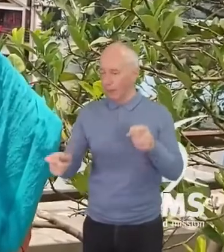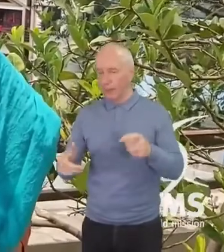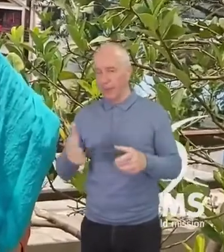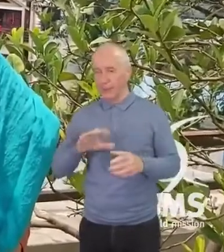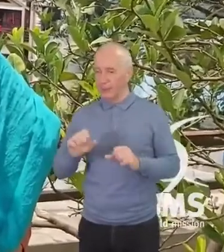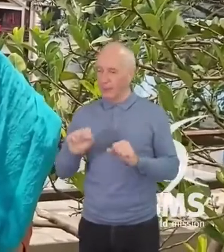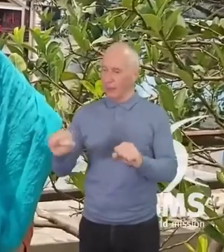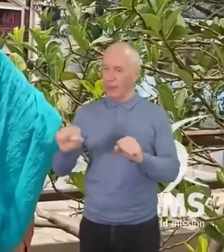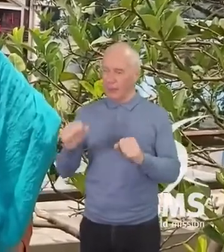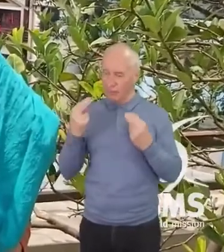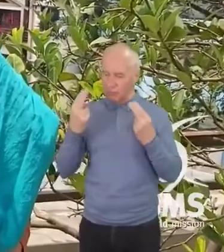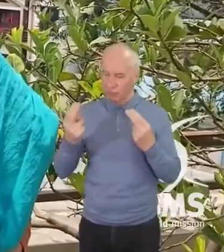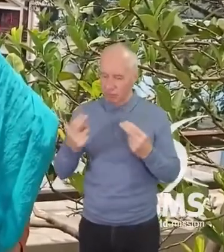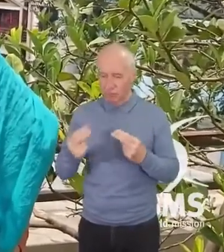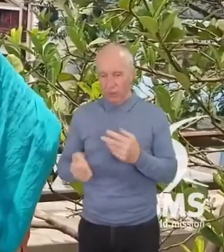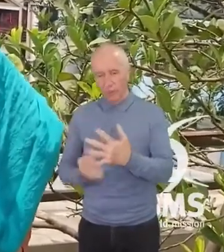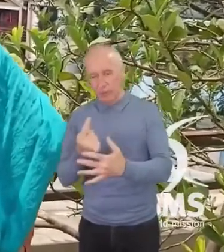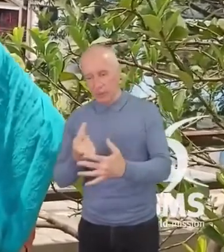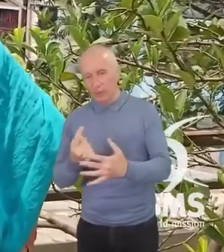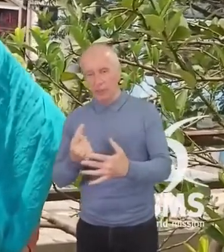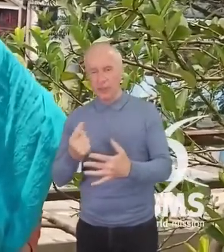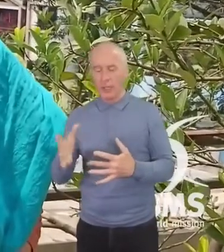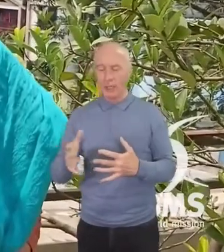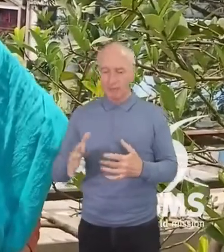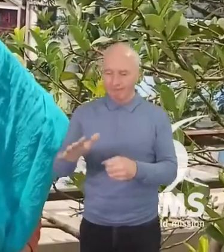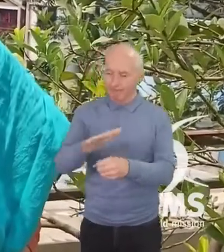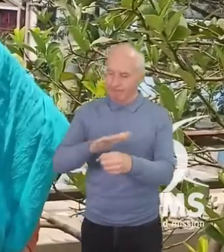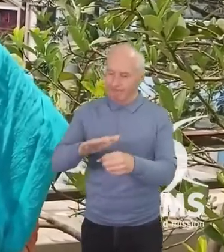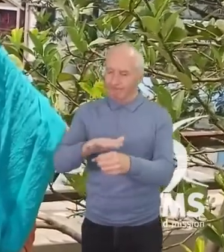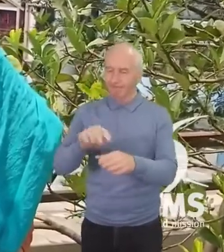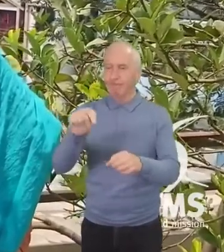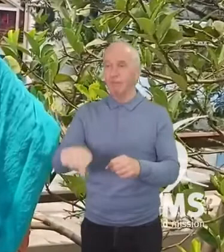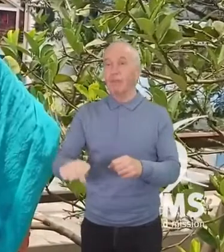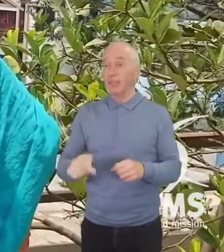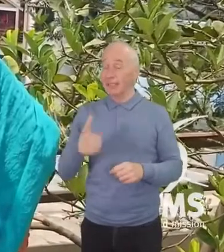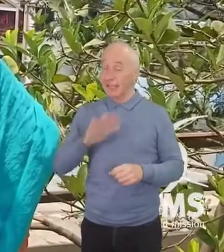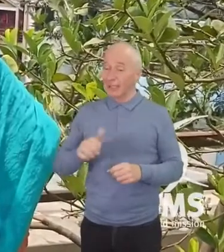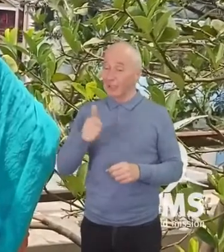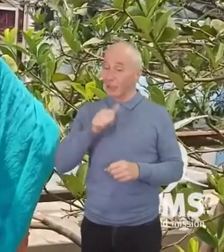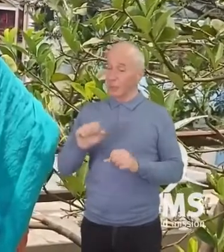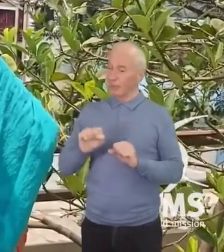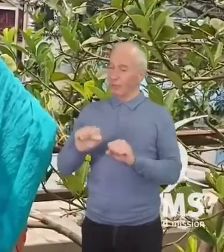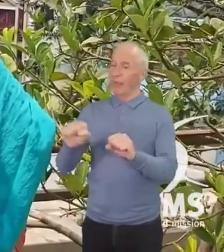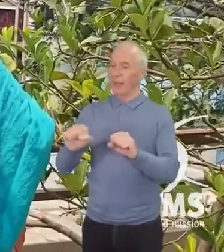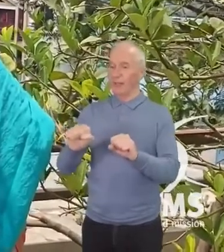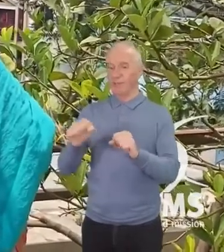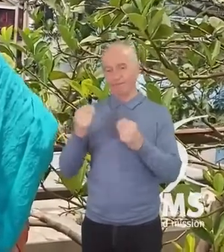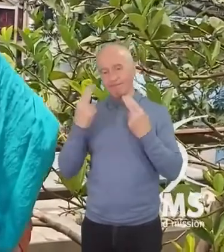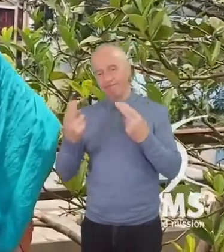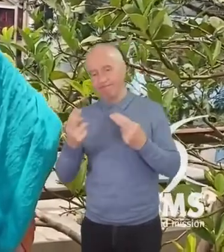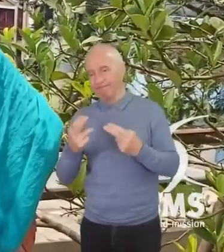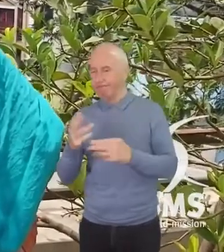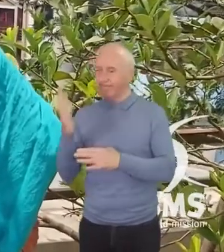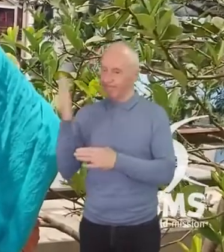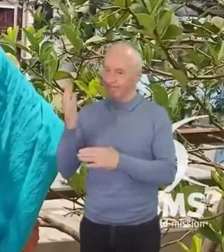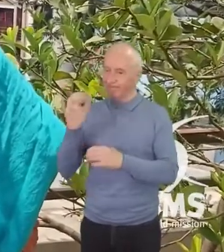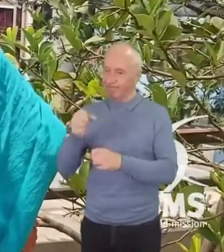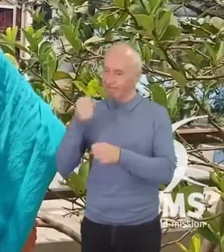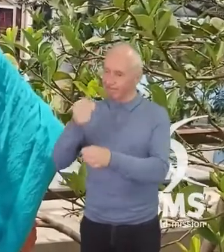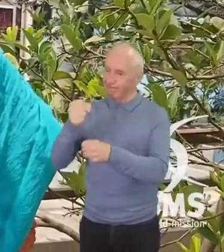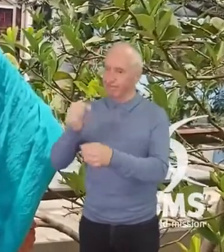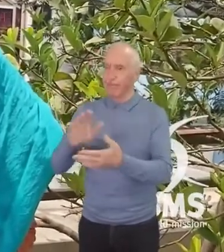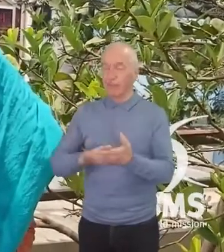opportunity and influence, fail to use that voice on behalf of those who have no voice or no opportunity or